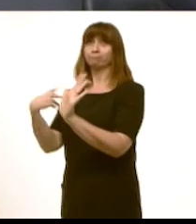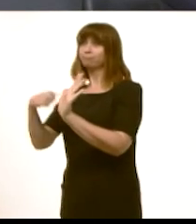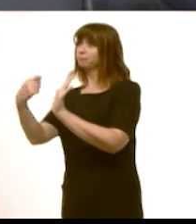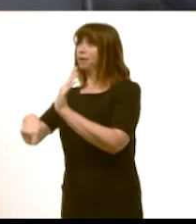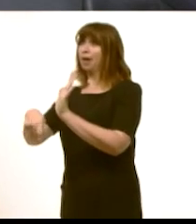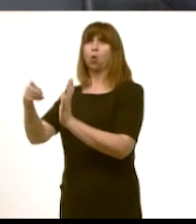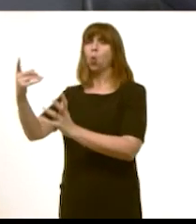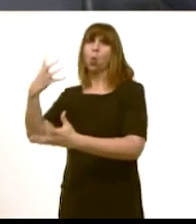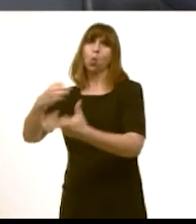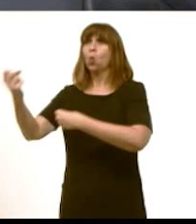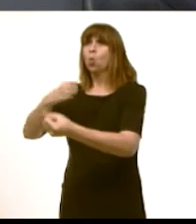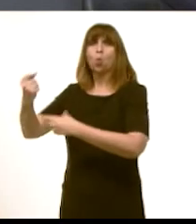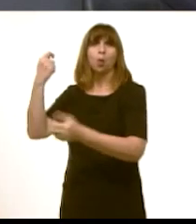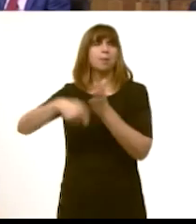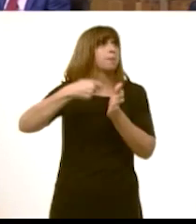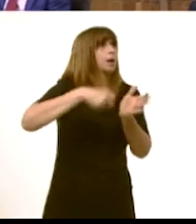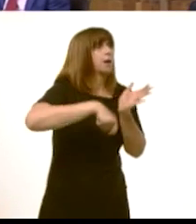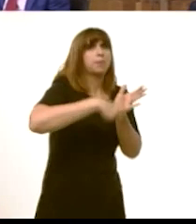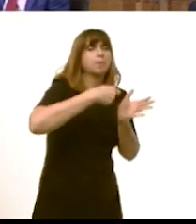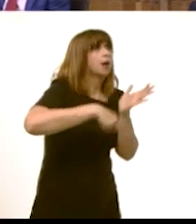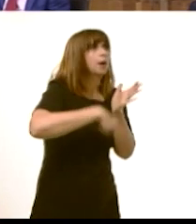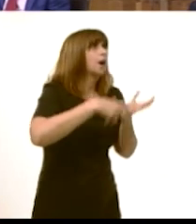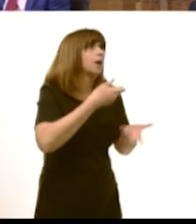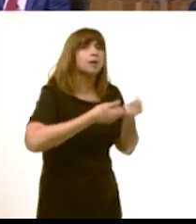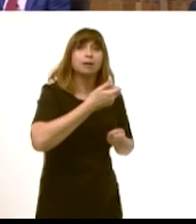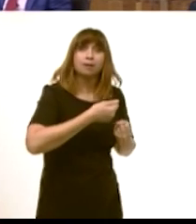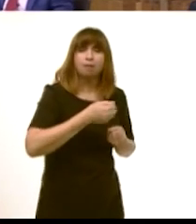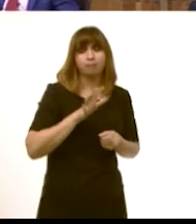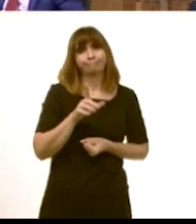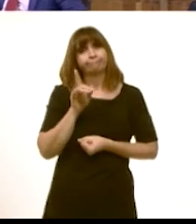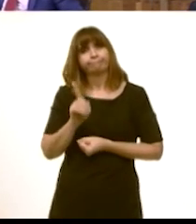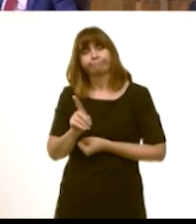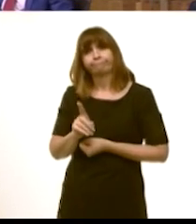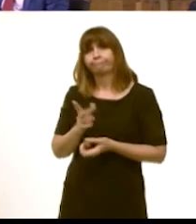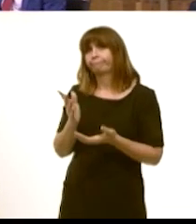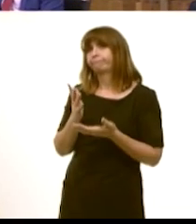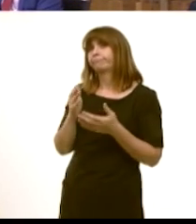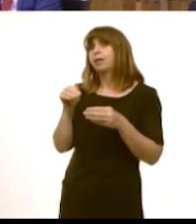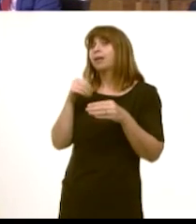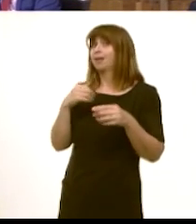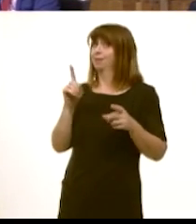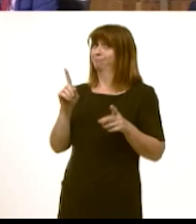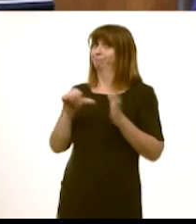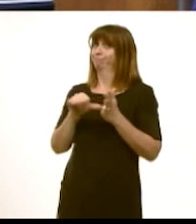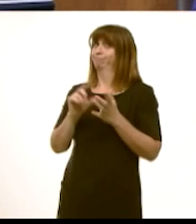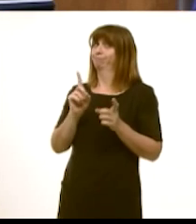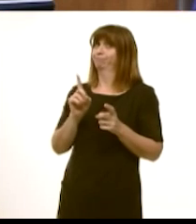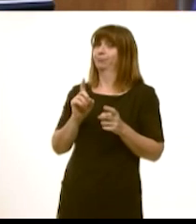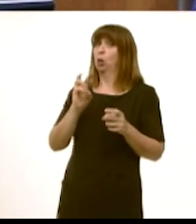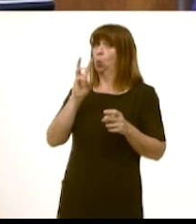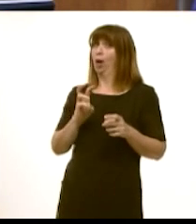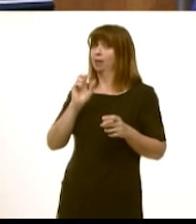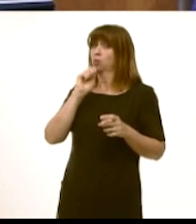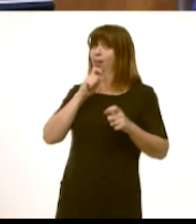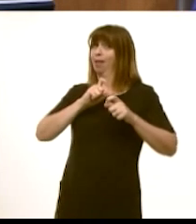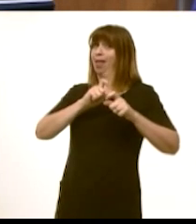as well. The difficulty, of course, is the uncertainty over the UK's membership of the EU. Indian investment comes